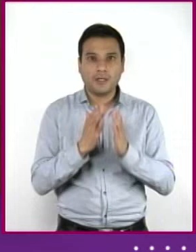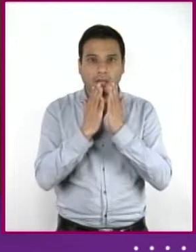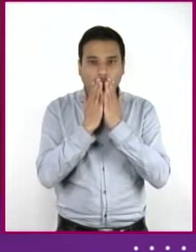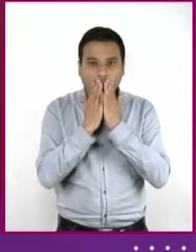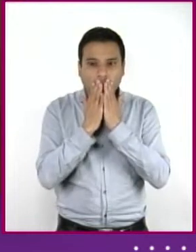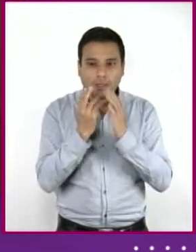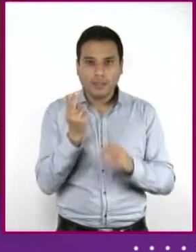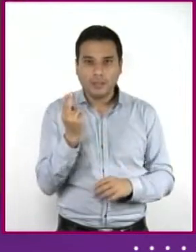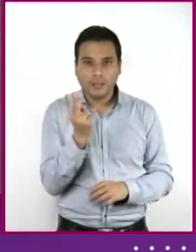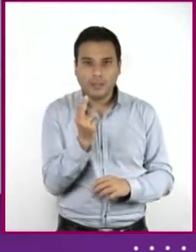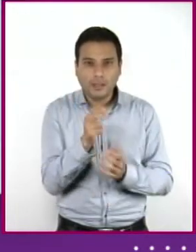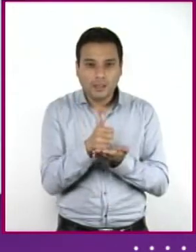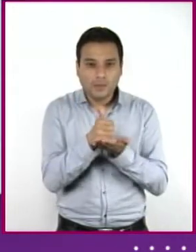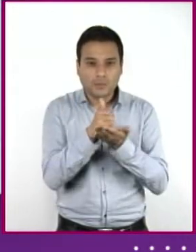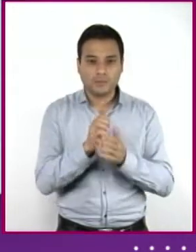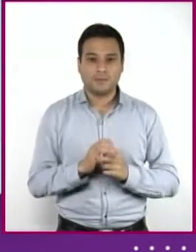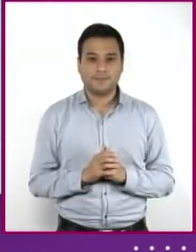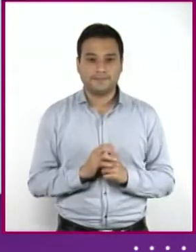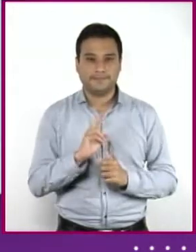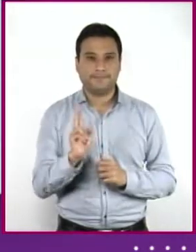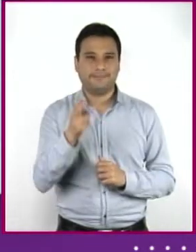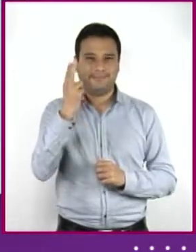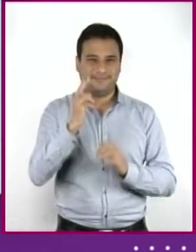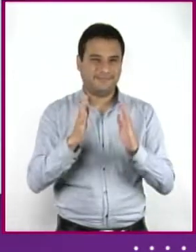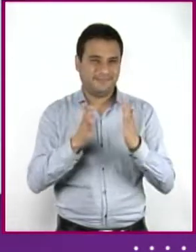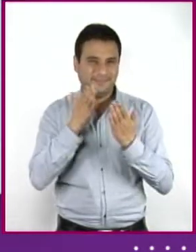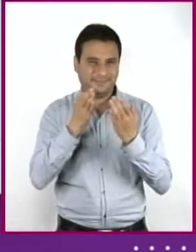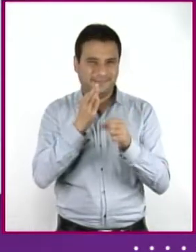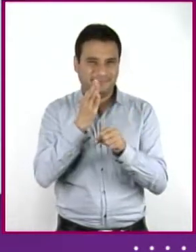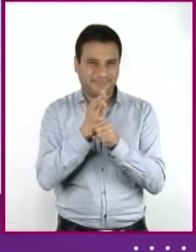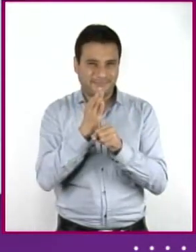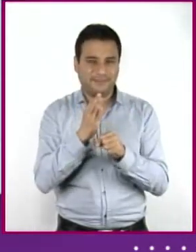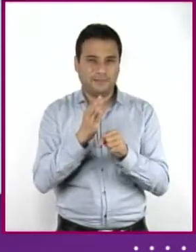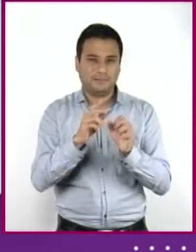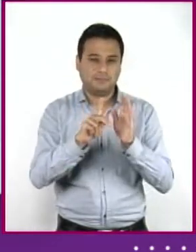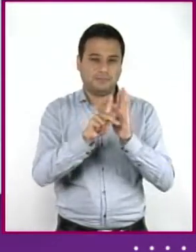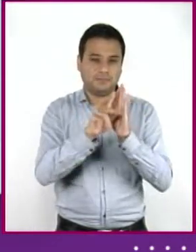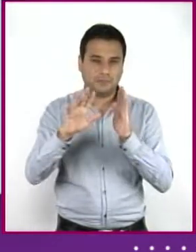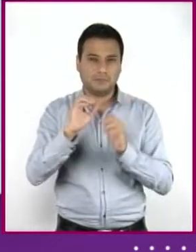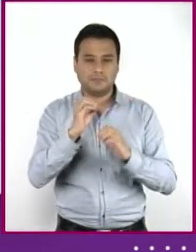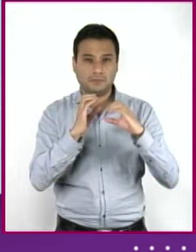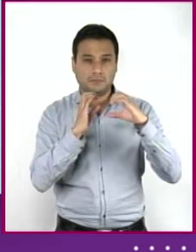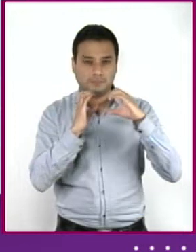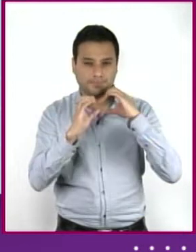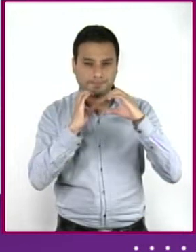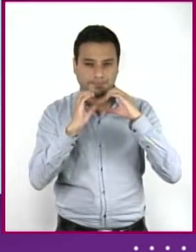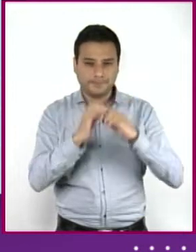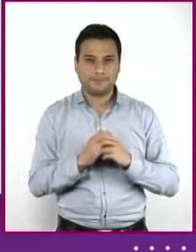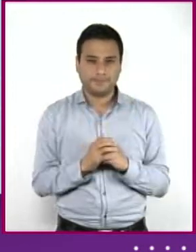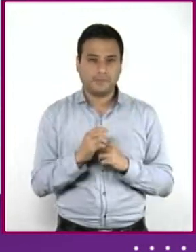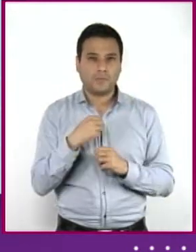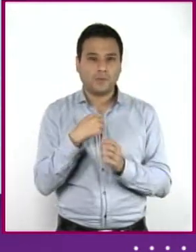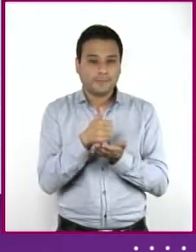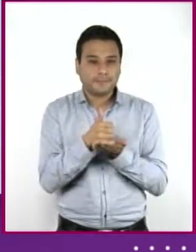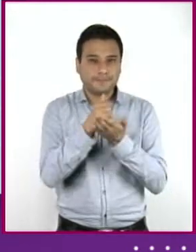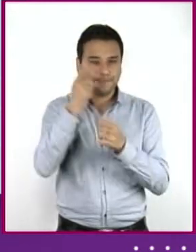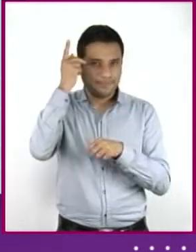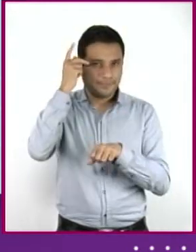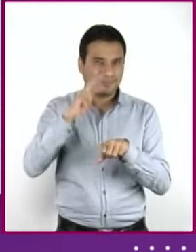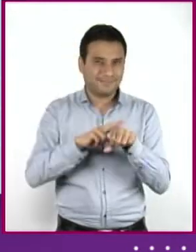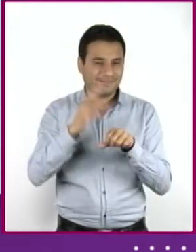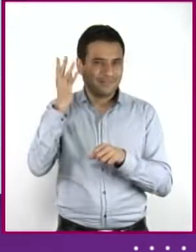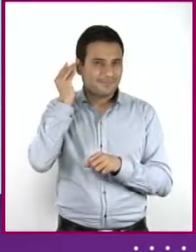Help wanted. University student of journalism or communications for assistant producer at